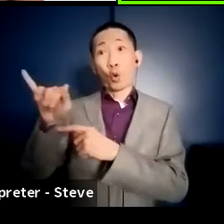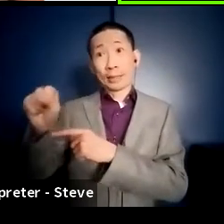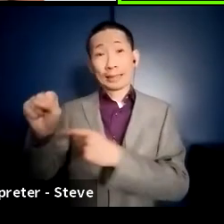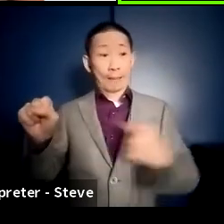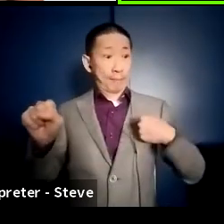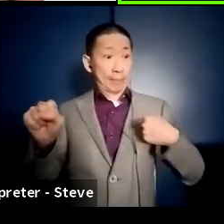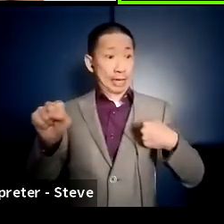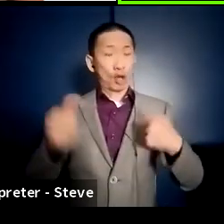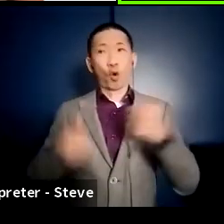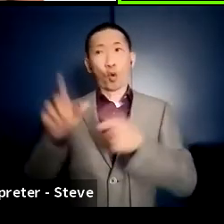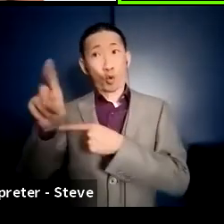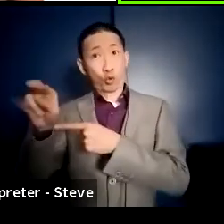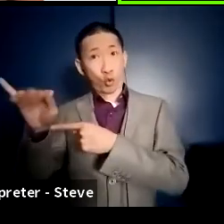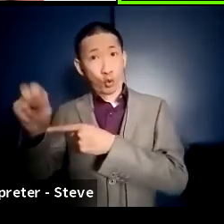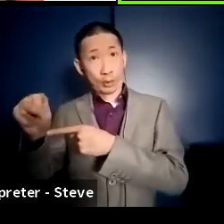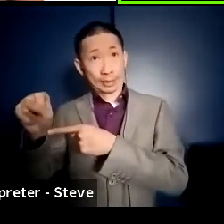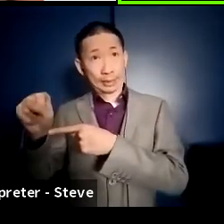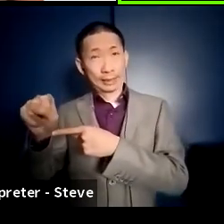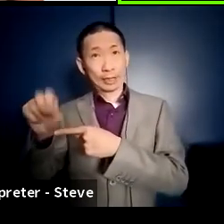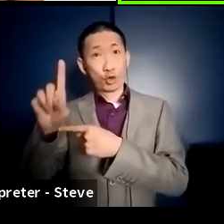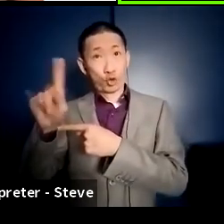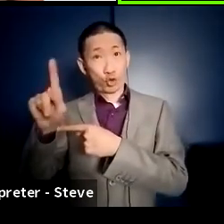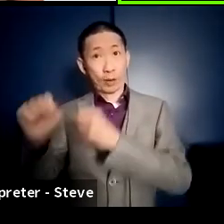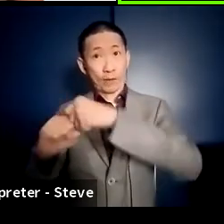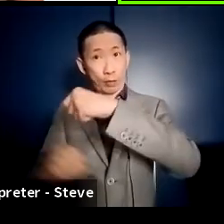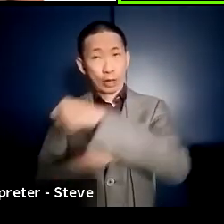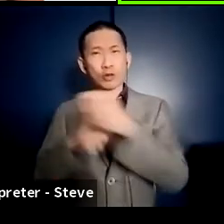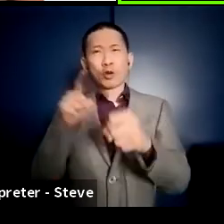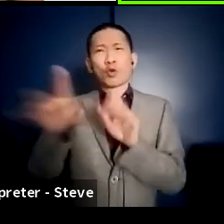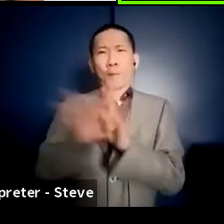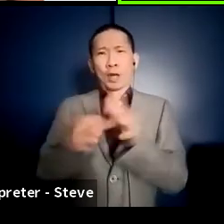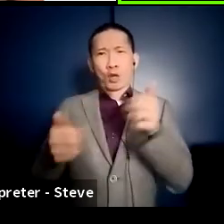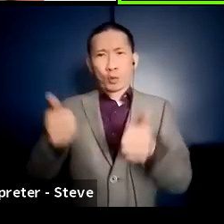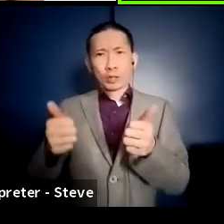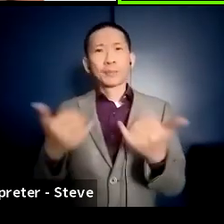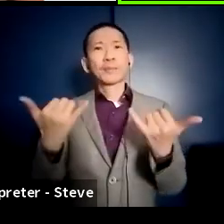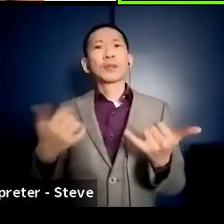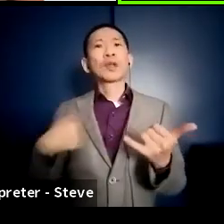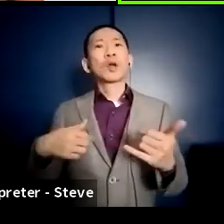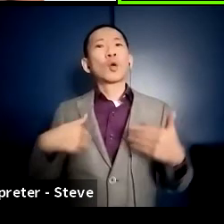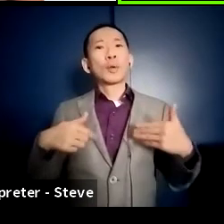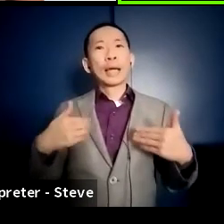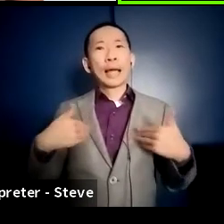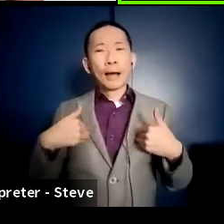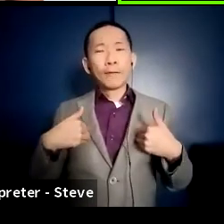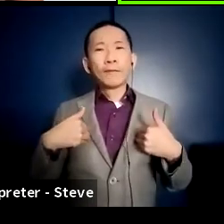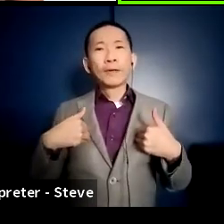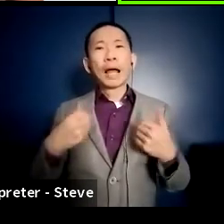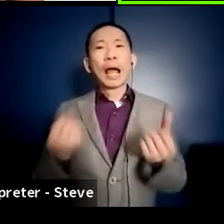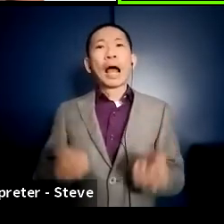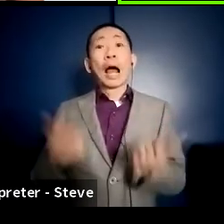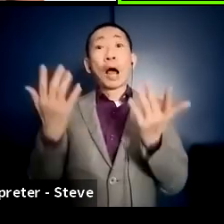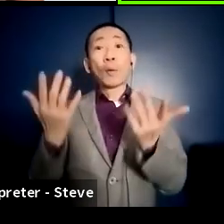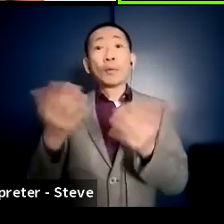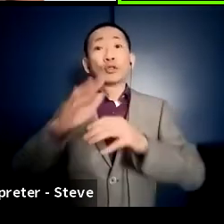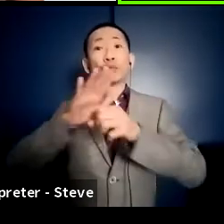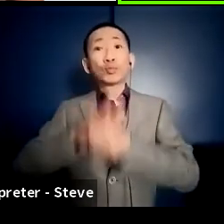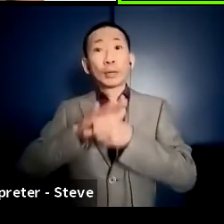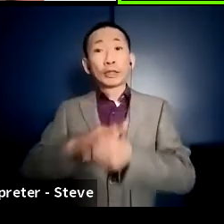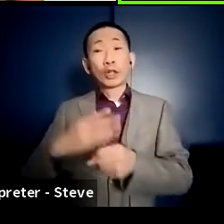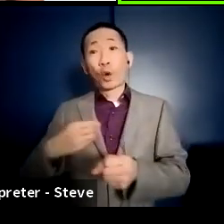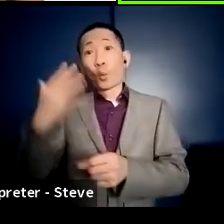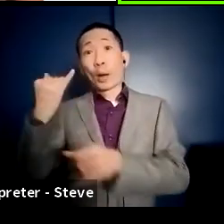went from there. And so with that, another thing that we have on the table right now is how much pressure predominantly white